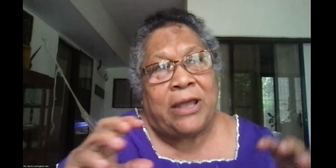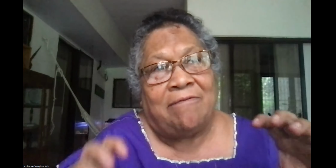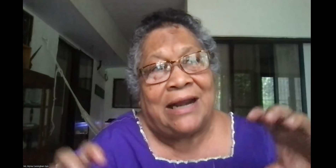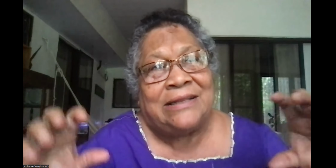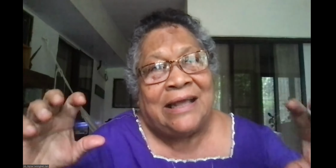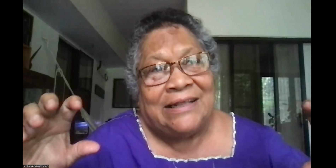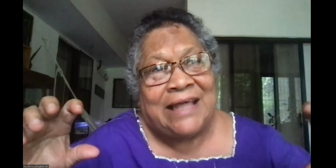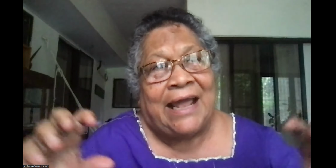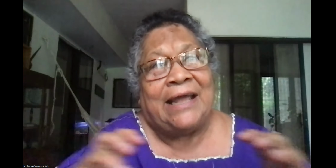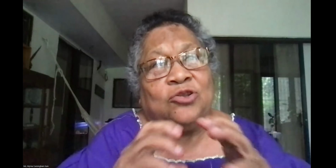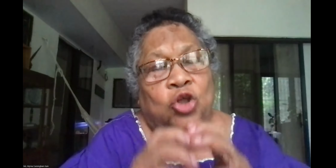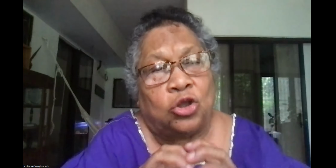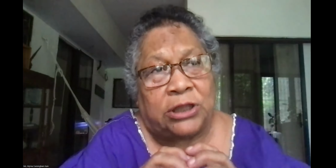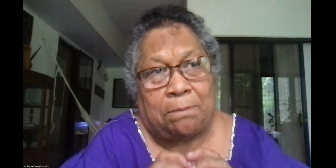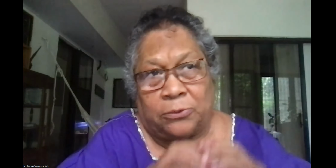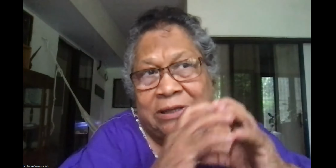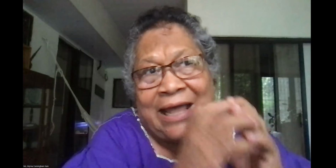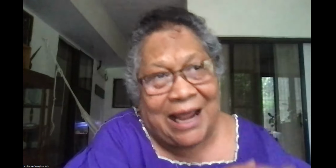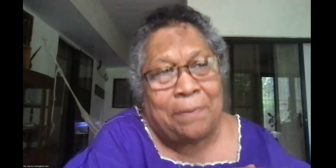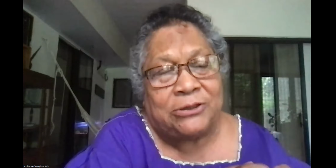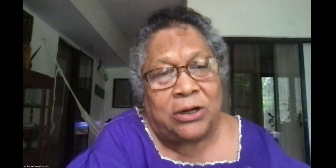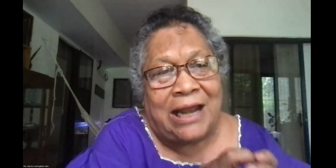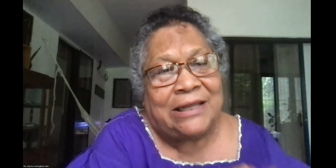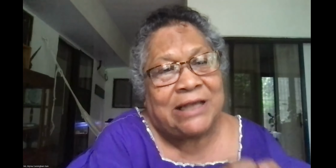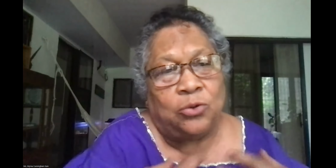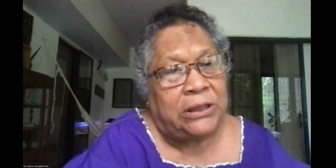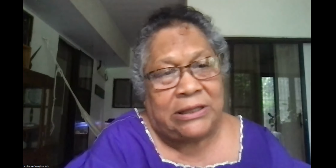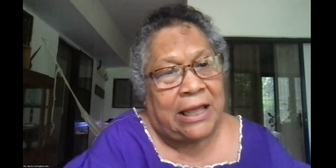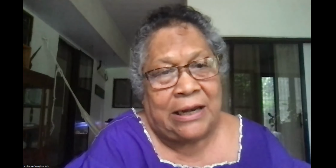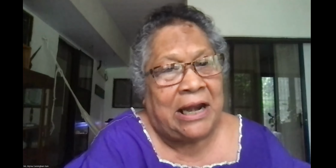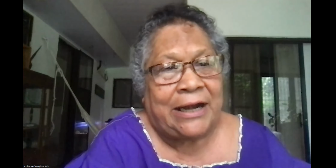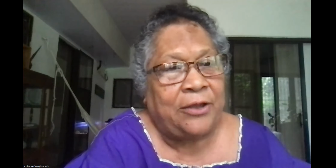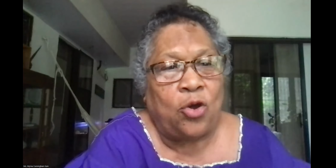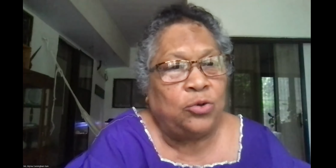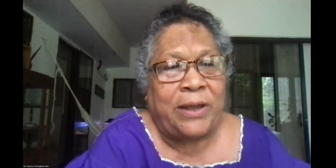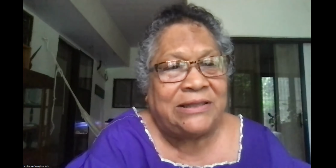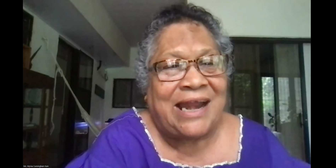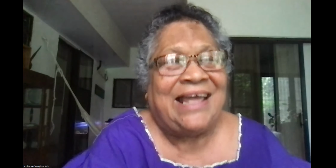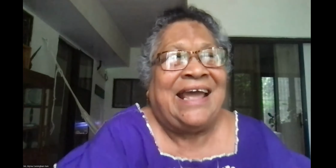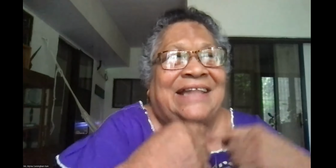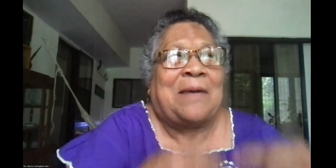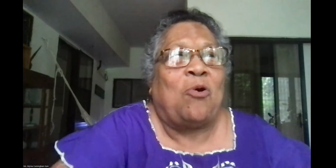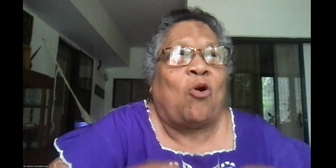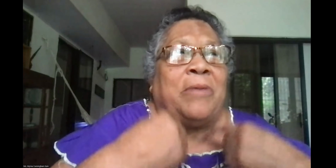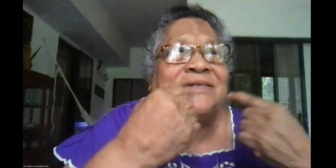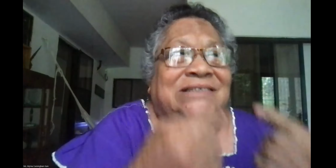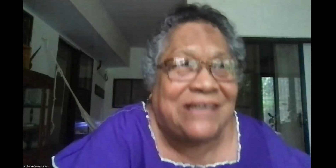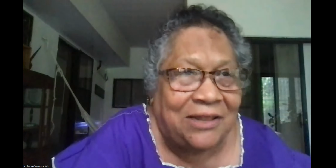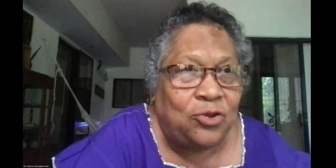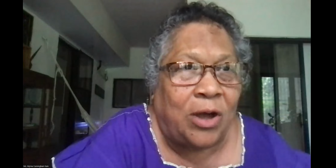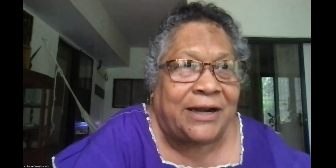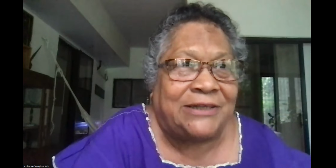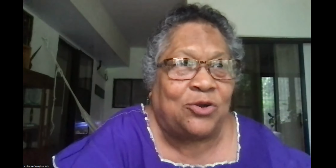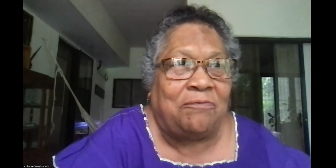However, when speaking of the staff, we must speak of two kinds. The indigenous healthcare staff in our